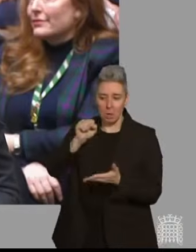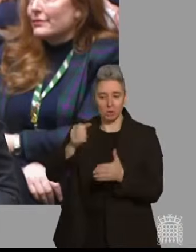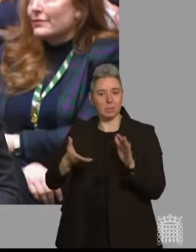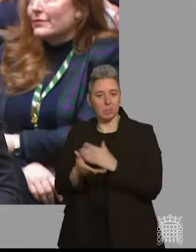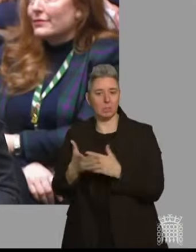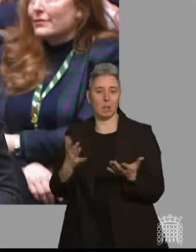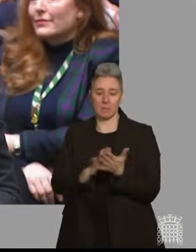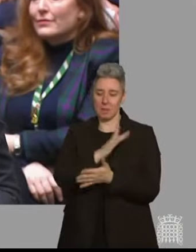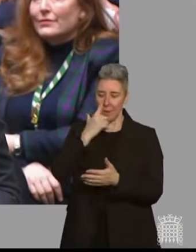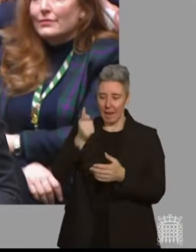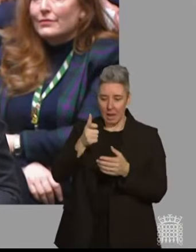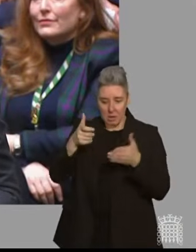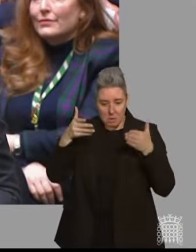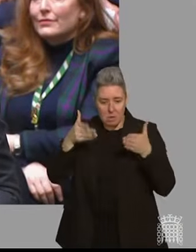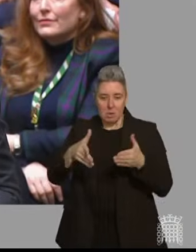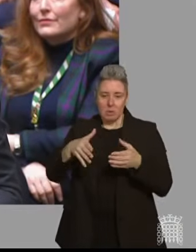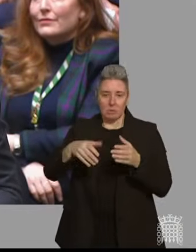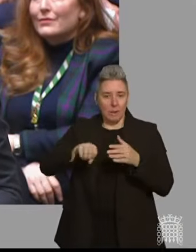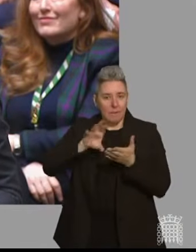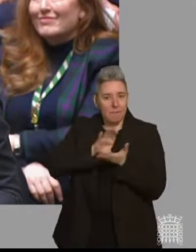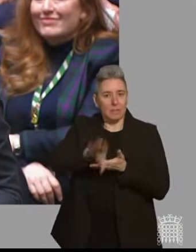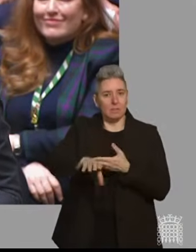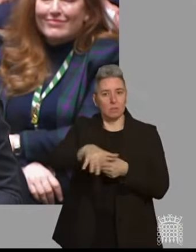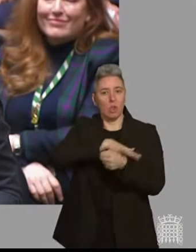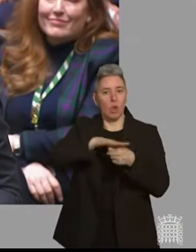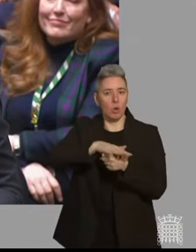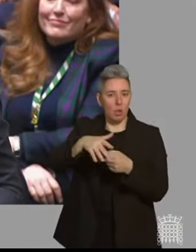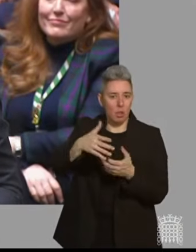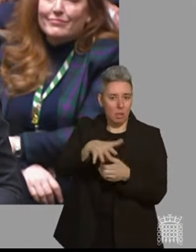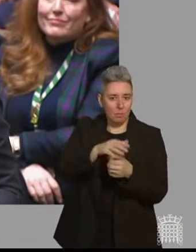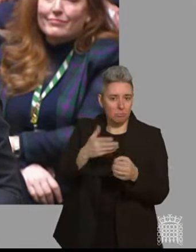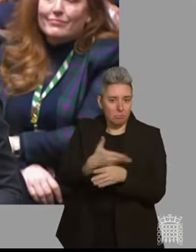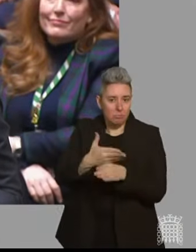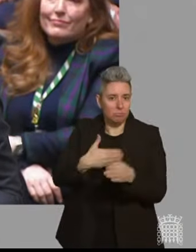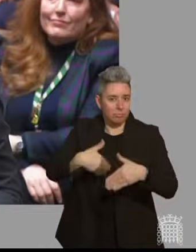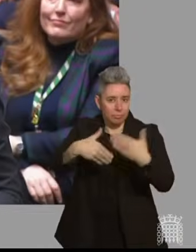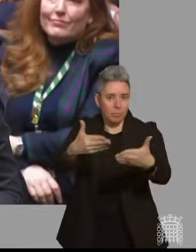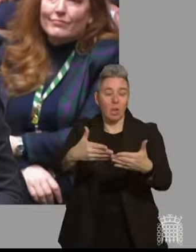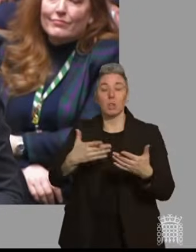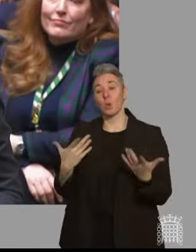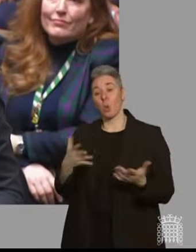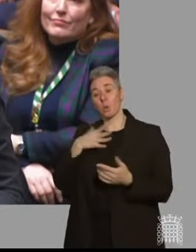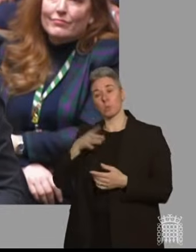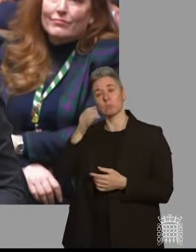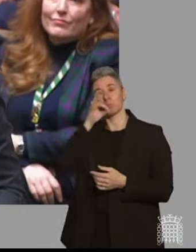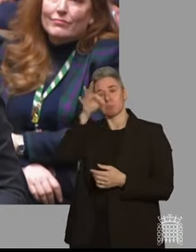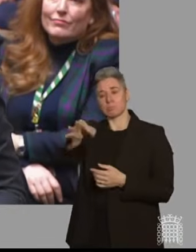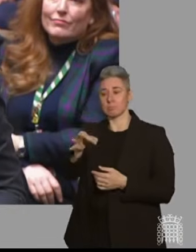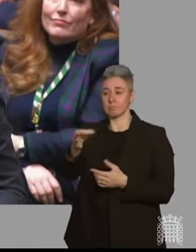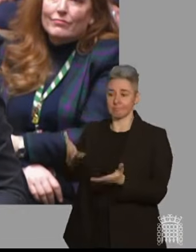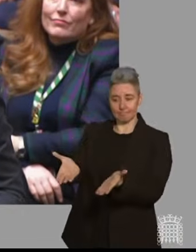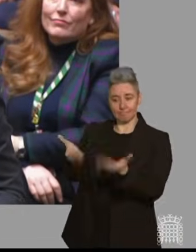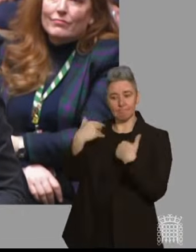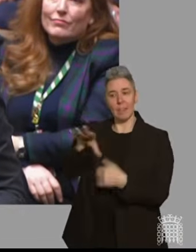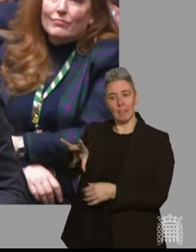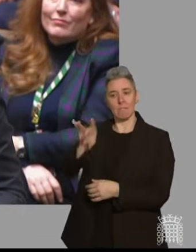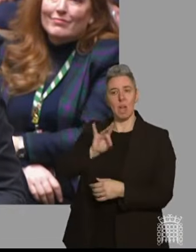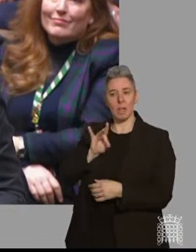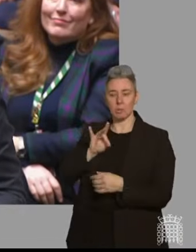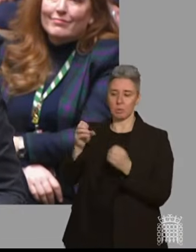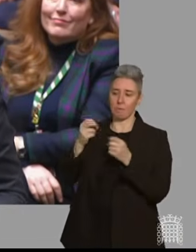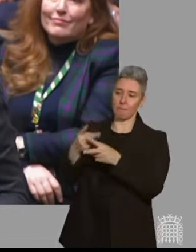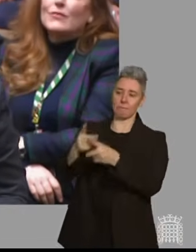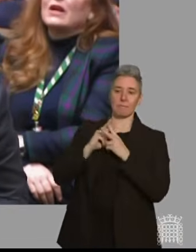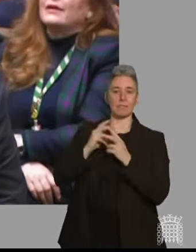mind, could I invite the Prime Minister to Barrow to meet not just the fantastic people building the boats of the future, but also to see how this programme is going to